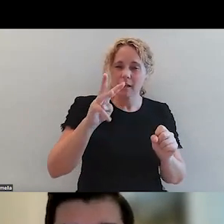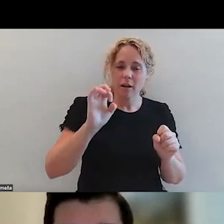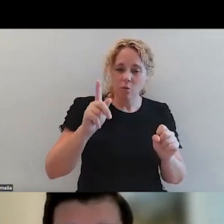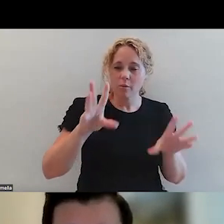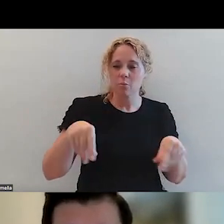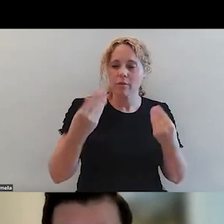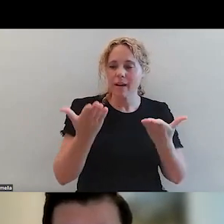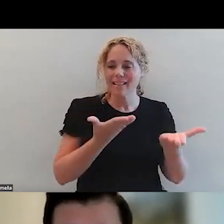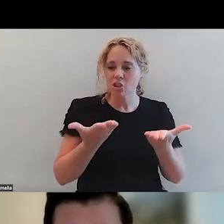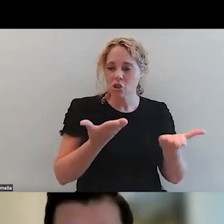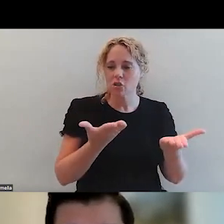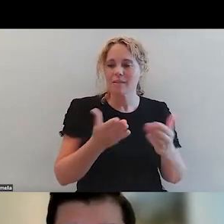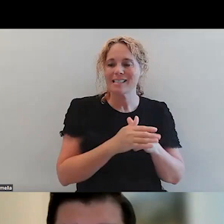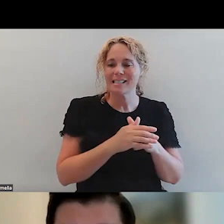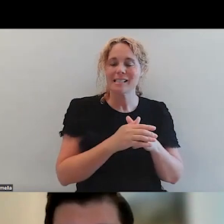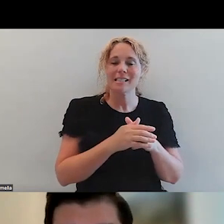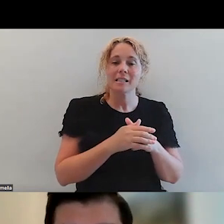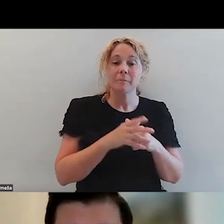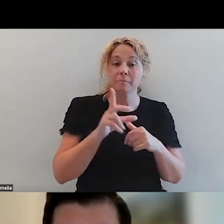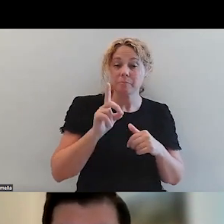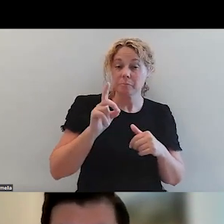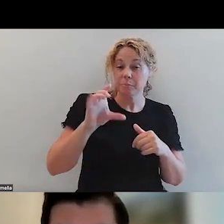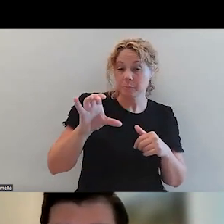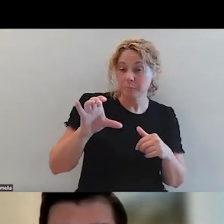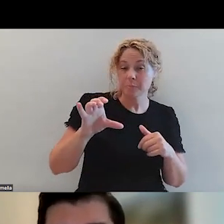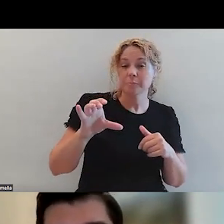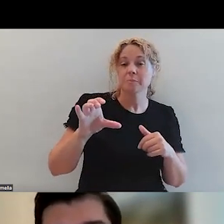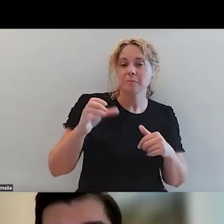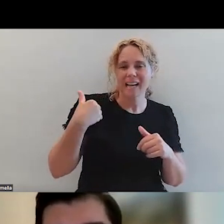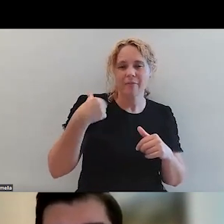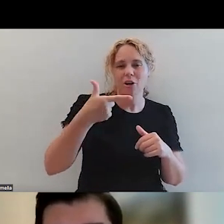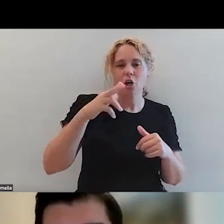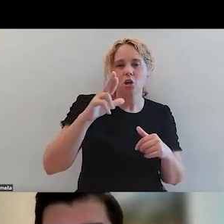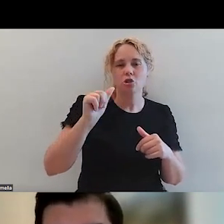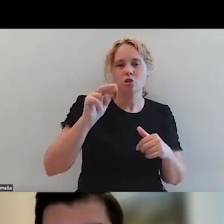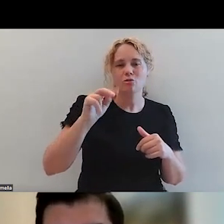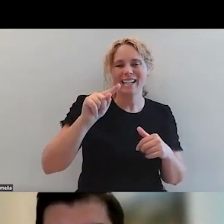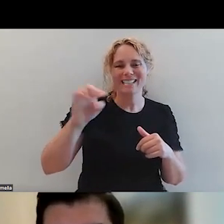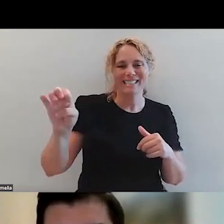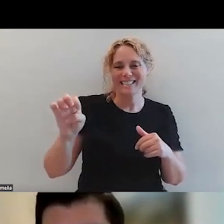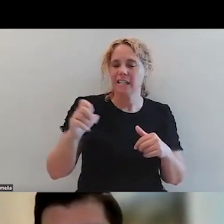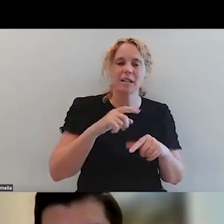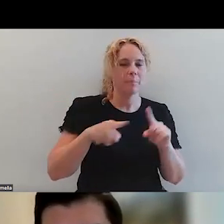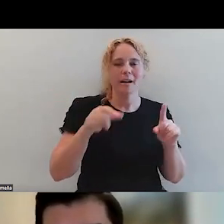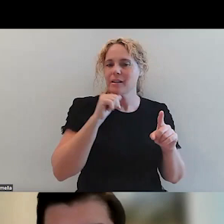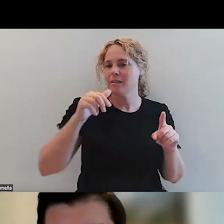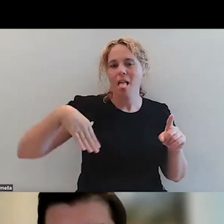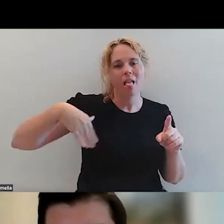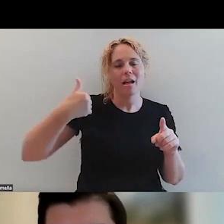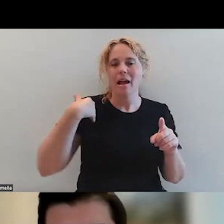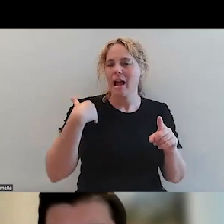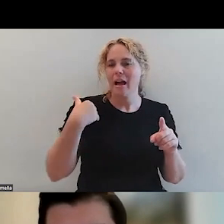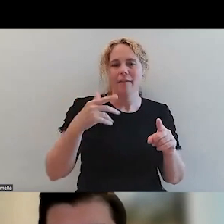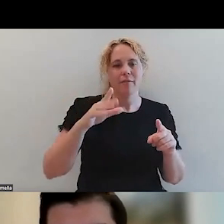are looking at. DC is a state that has a grantee, but does not yet have either a planning grant